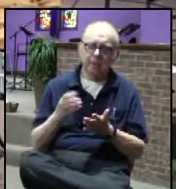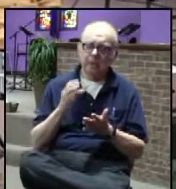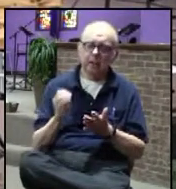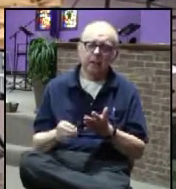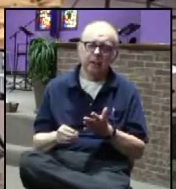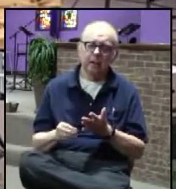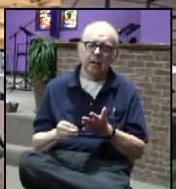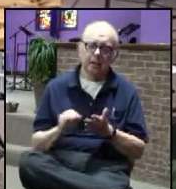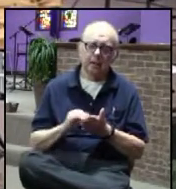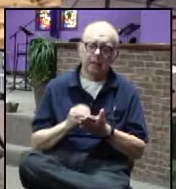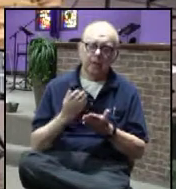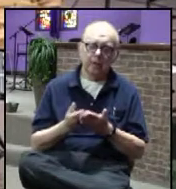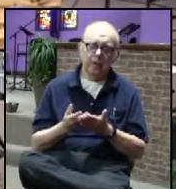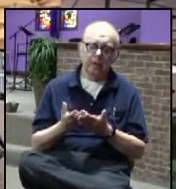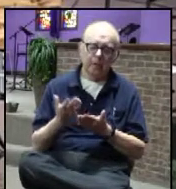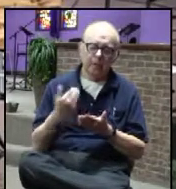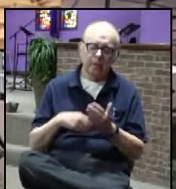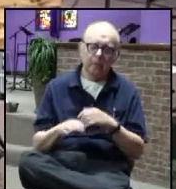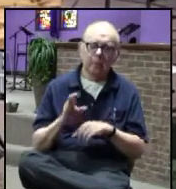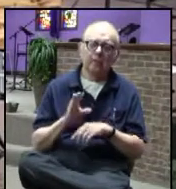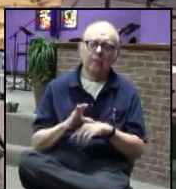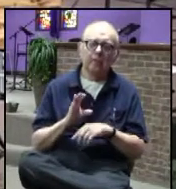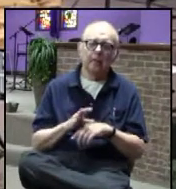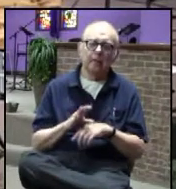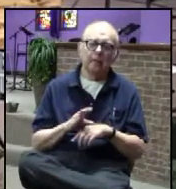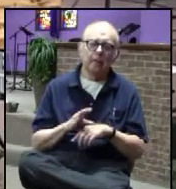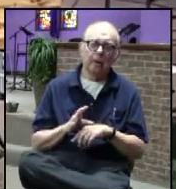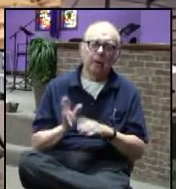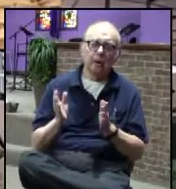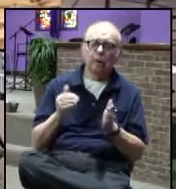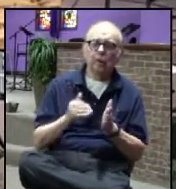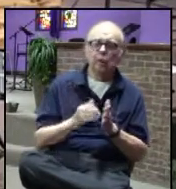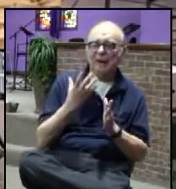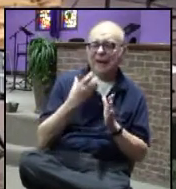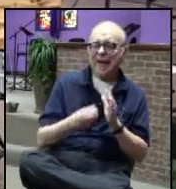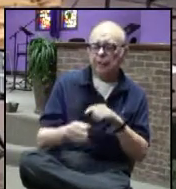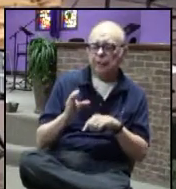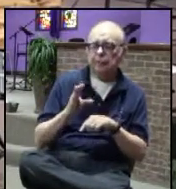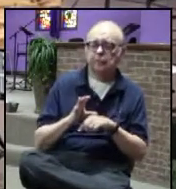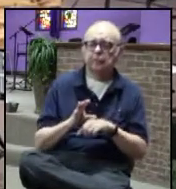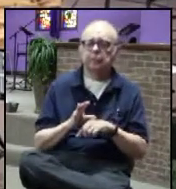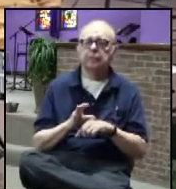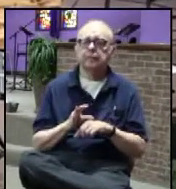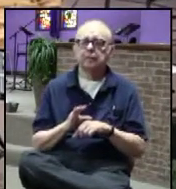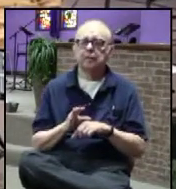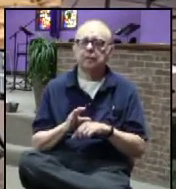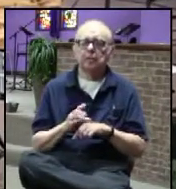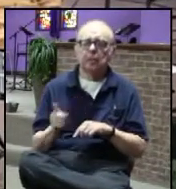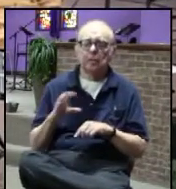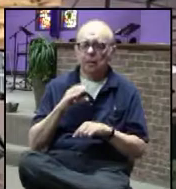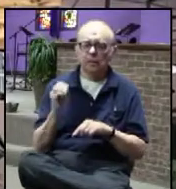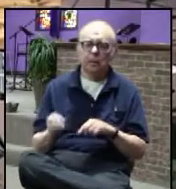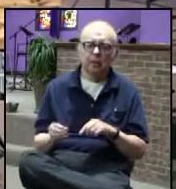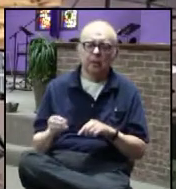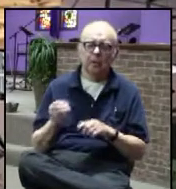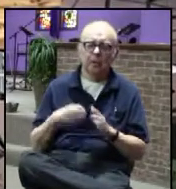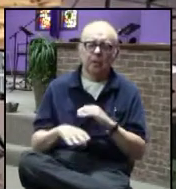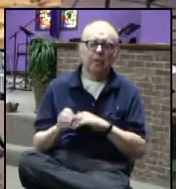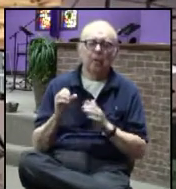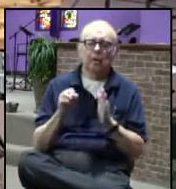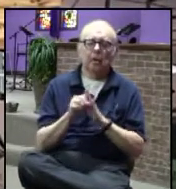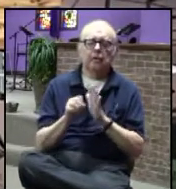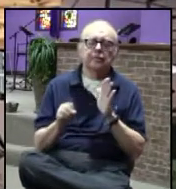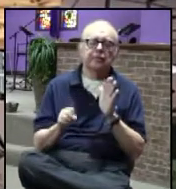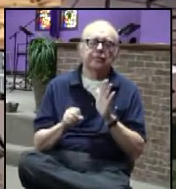10% of the money taken into this church goes back out. There's a percentage that goes to the state